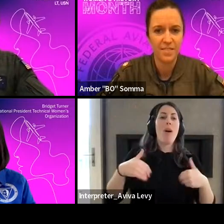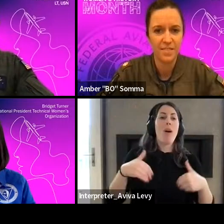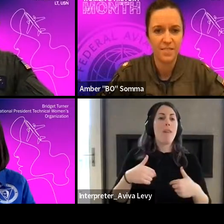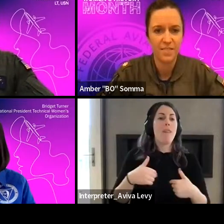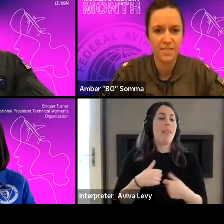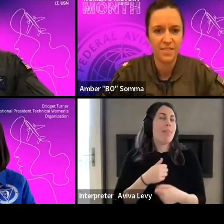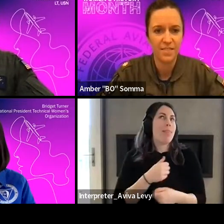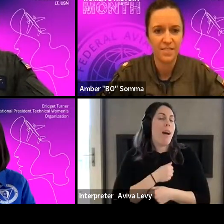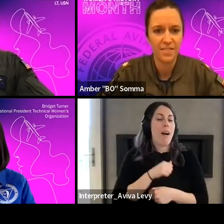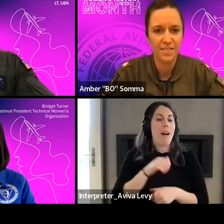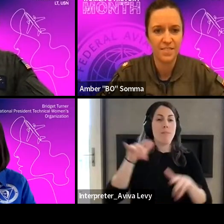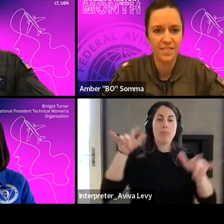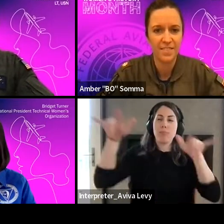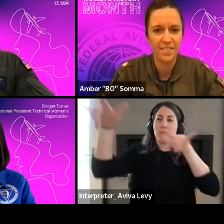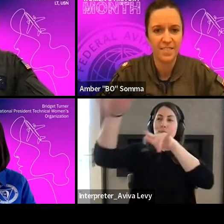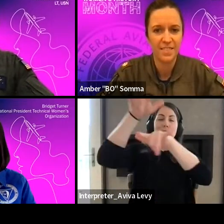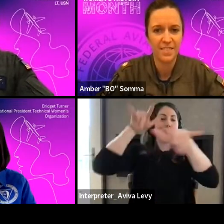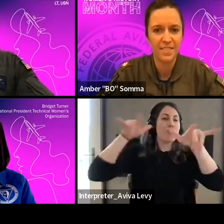show enthusiast as well.